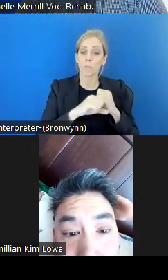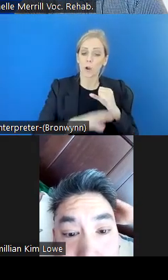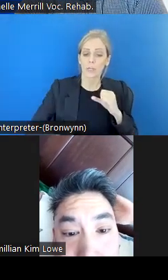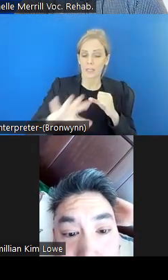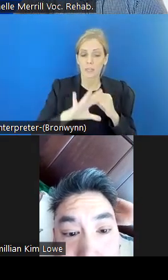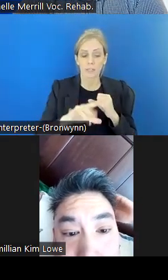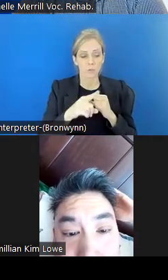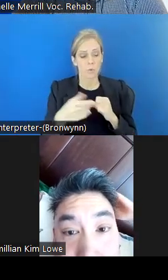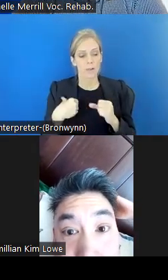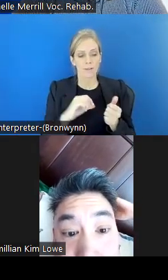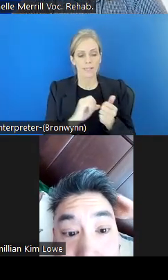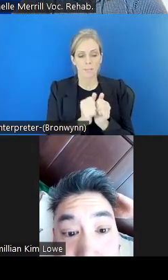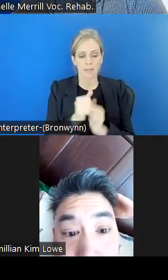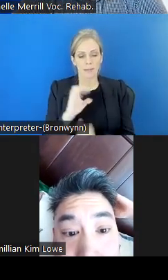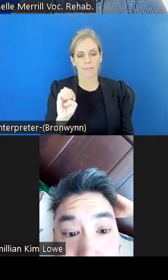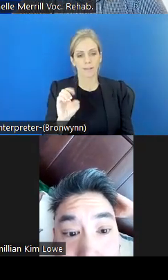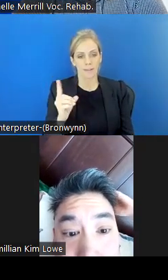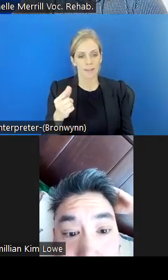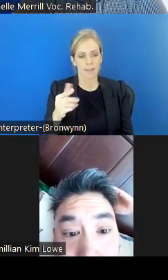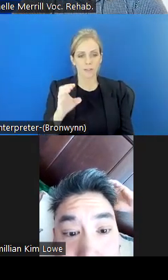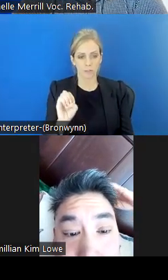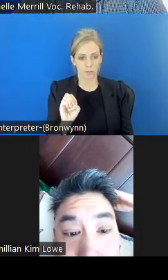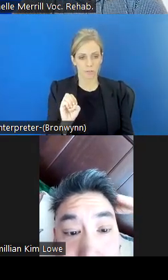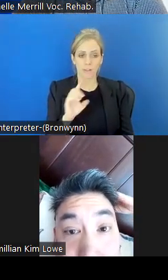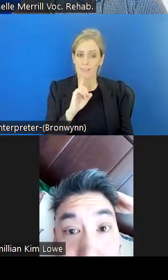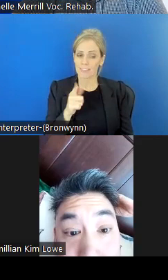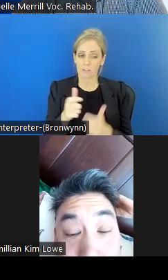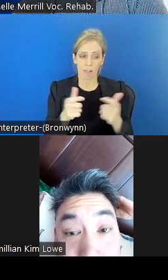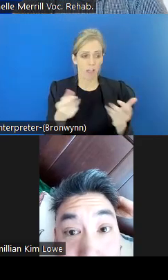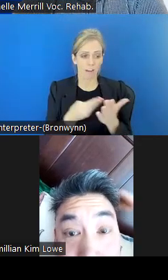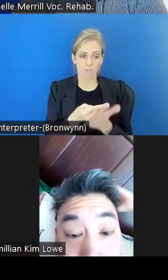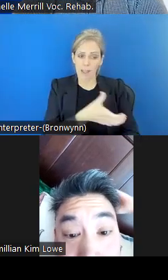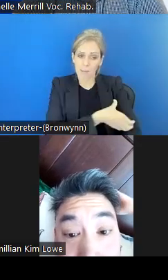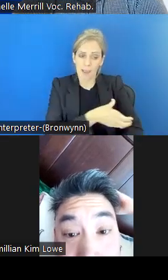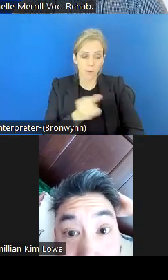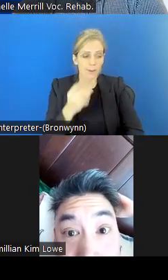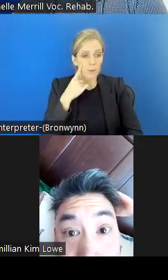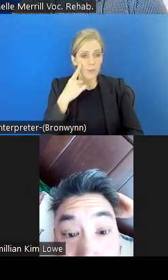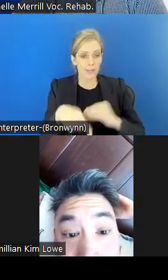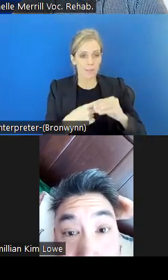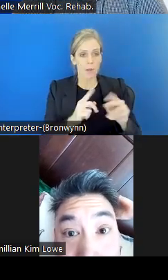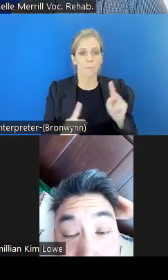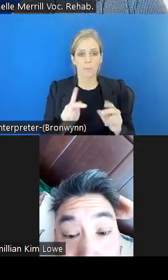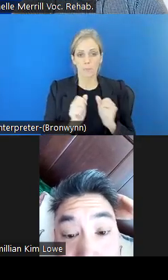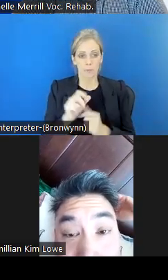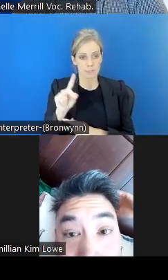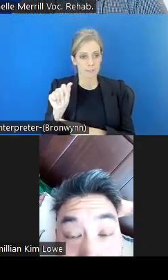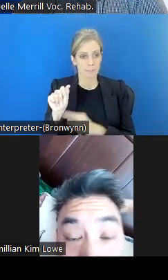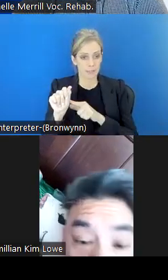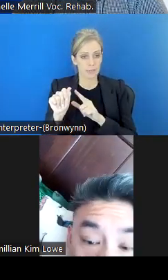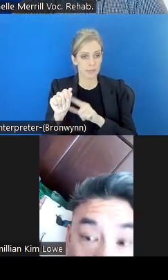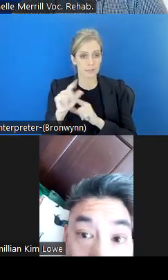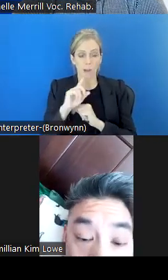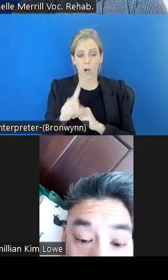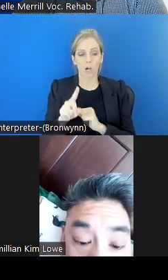edge, because there is a huge buying power if you think about people with disabilities as a